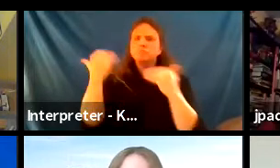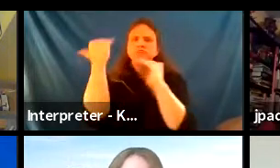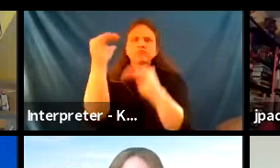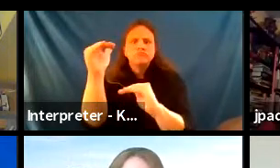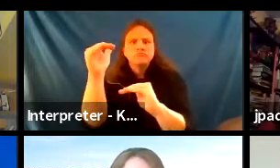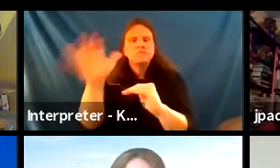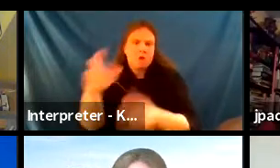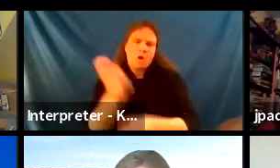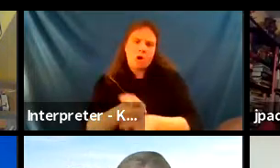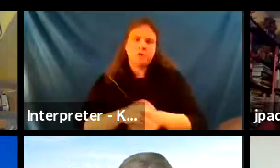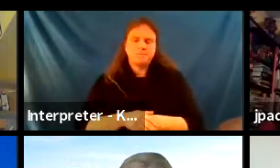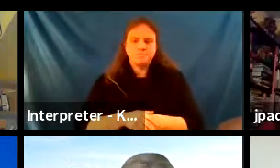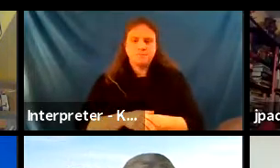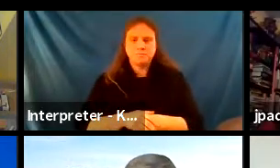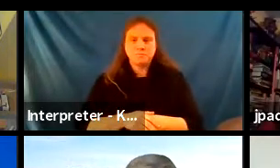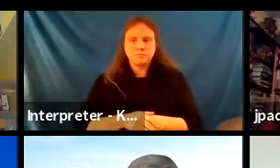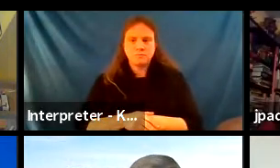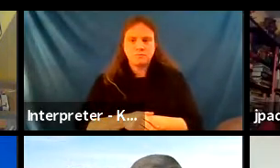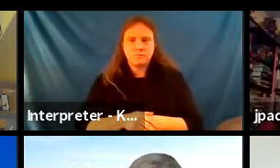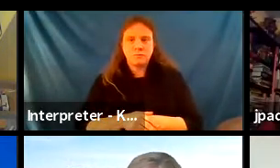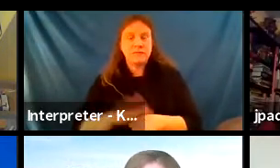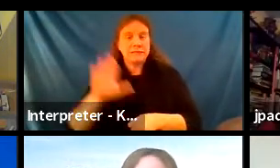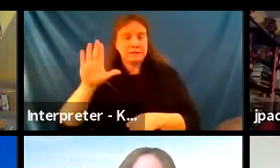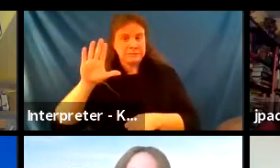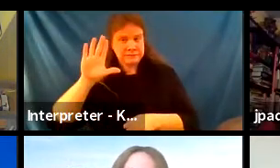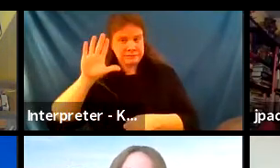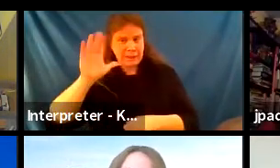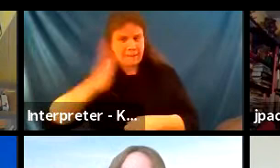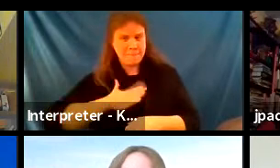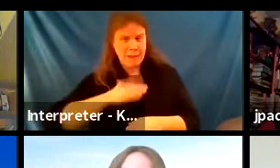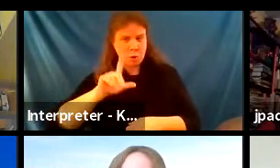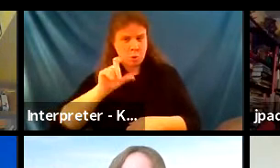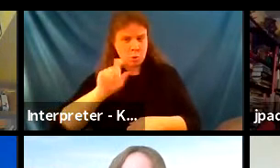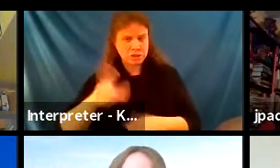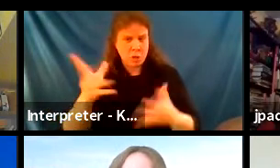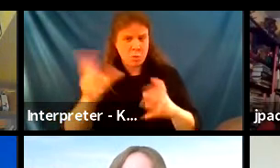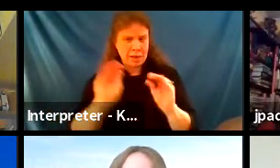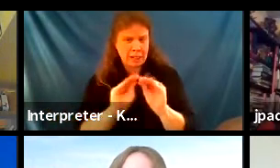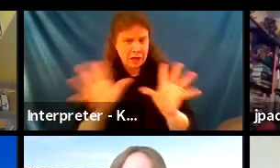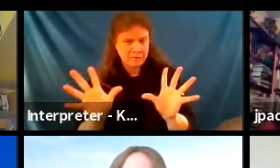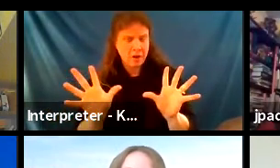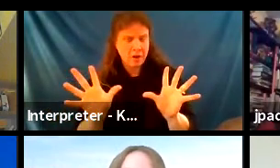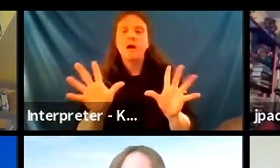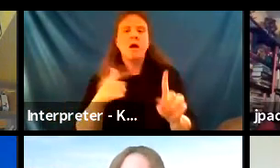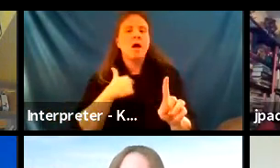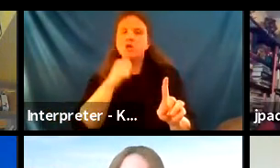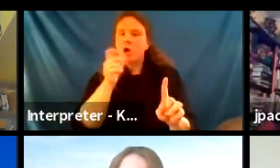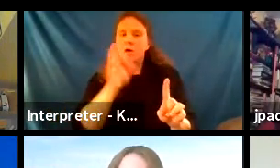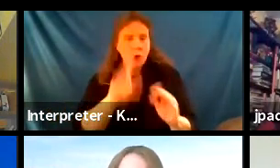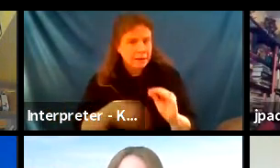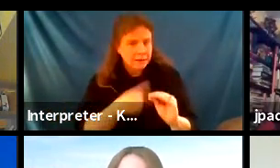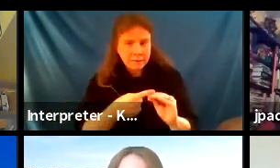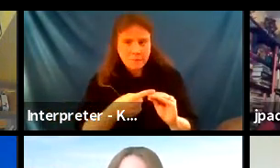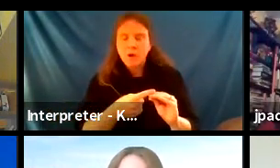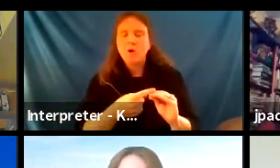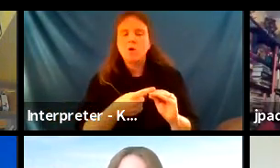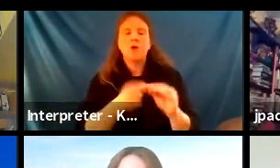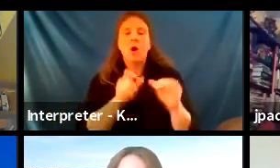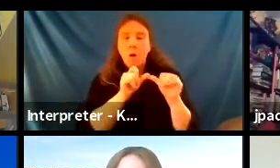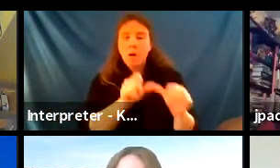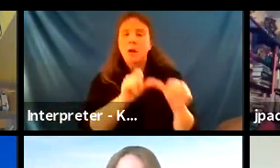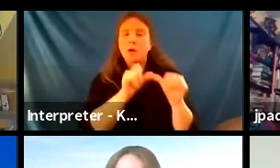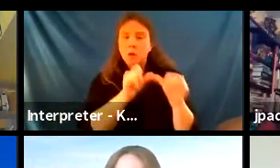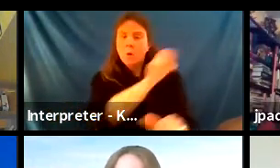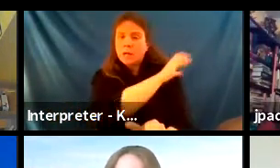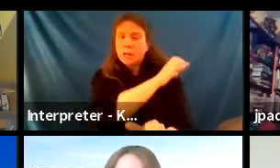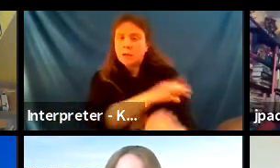Yeah, I just want to clarify, I wasn't referring to ongoing clinical trials, but as the vaccine gets used, the databases